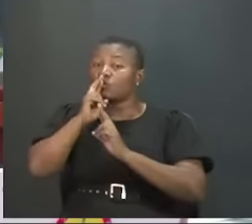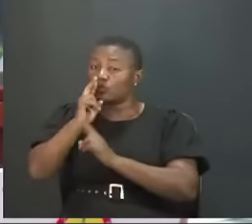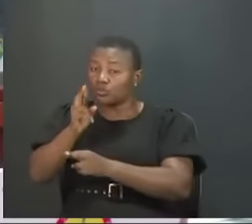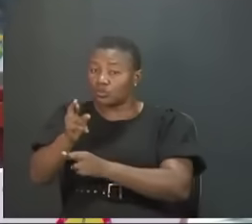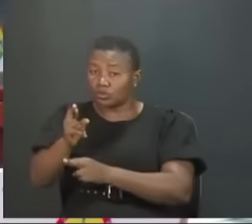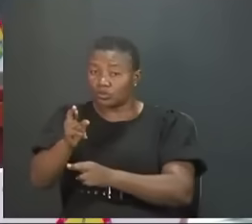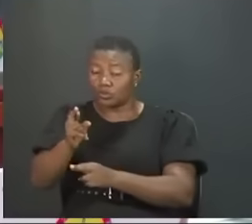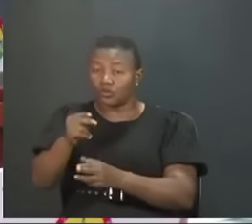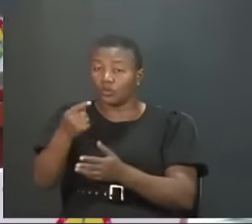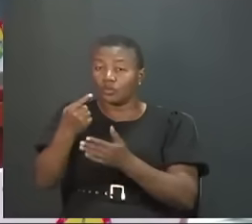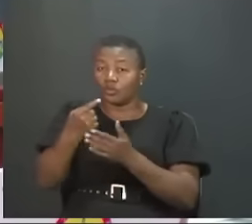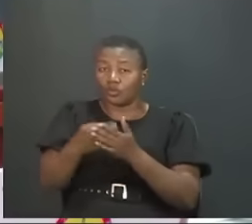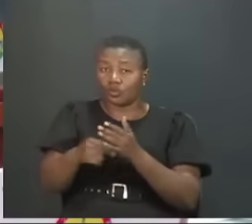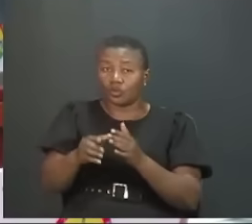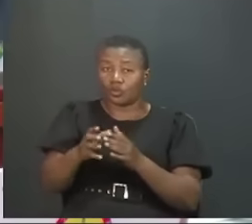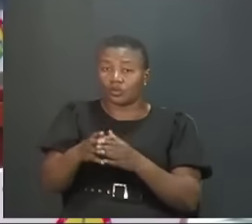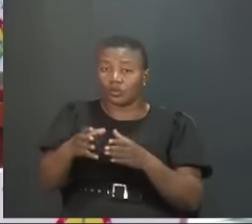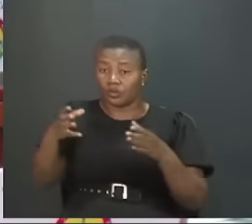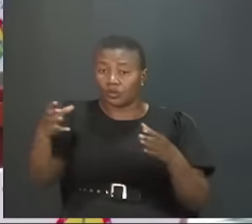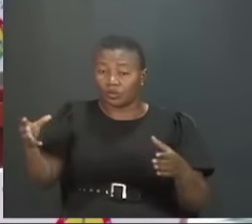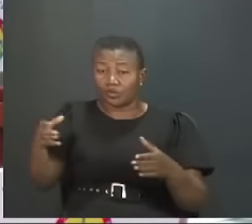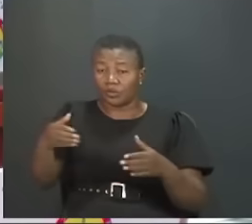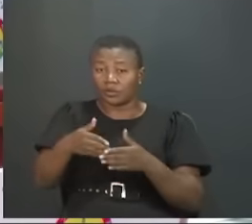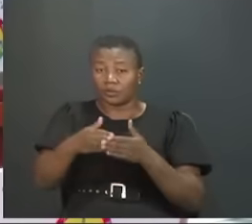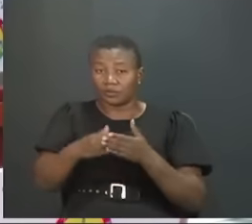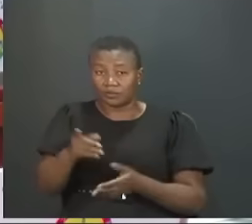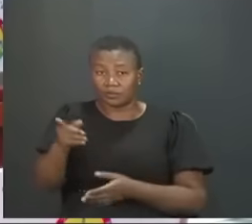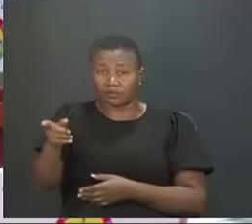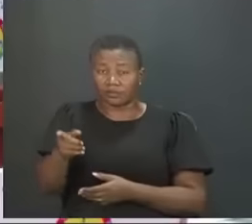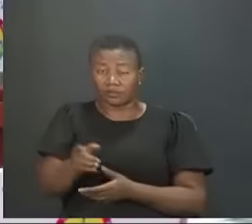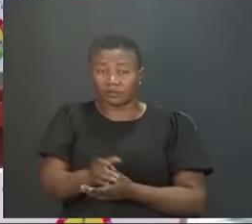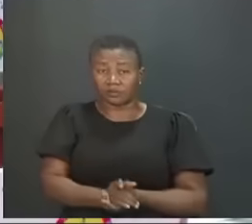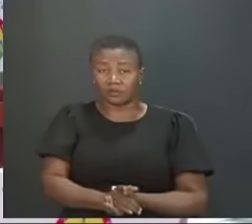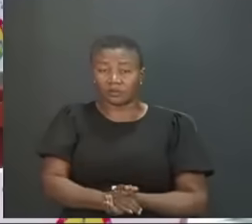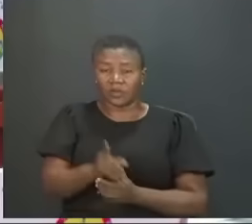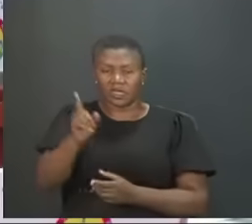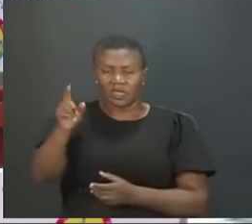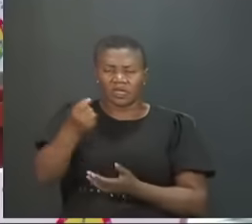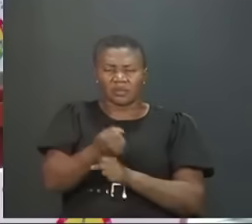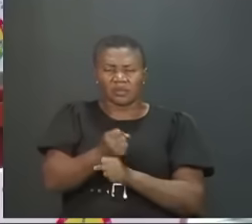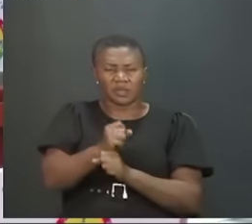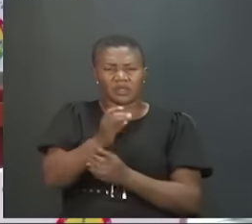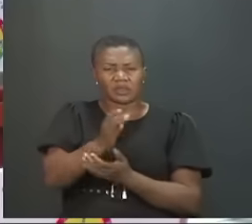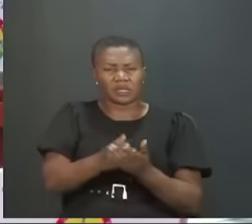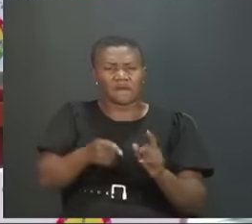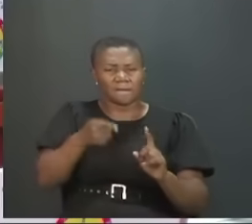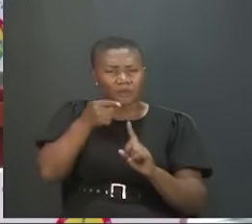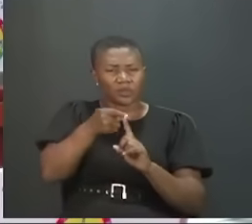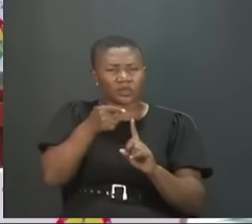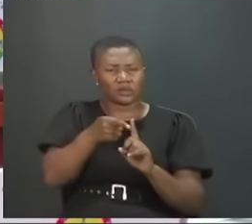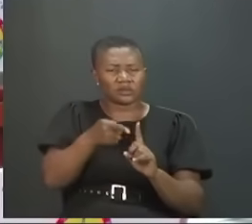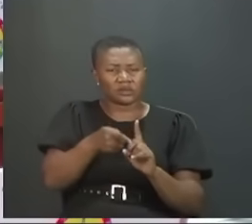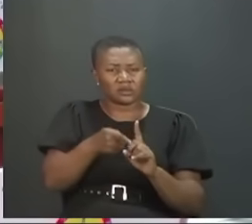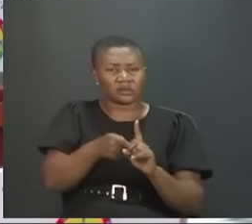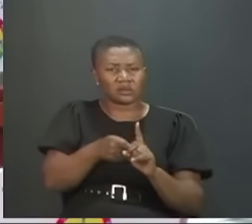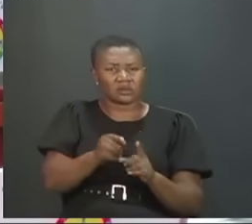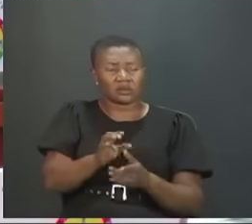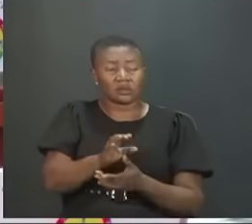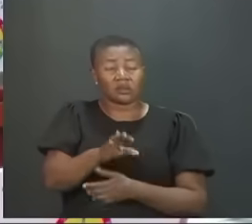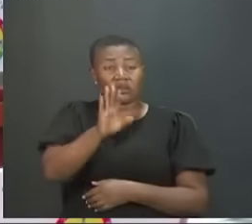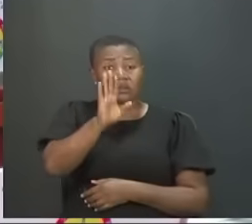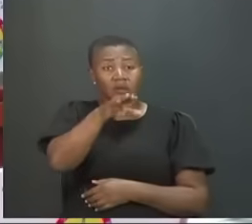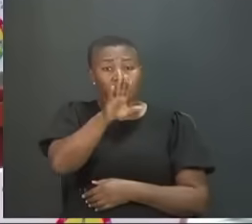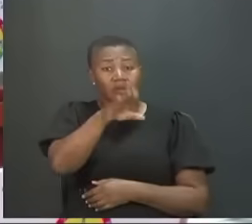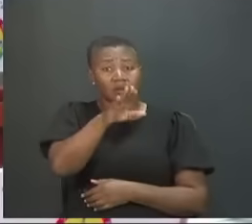that I disagree with. Mr. Speaker, you made some fundamental point, but the so, members...